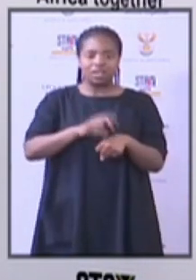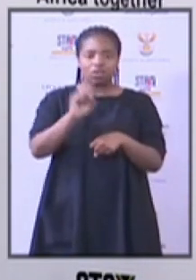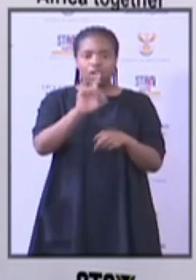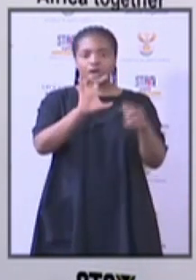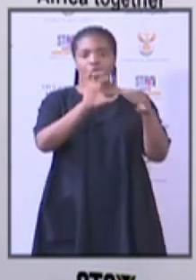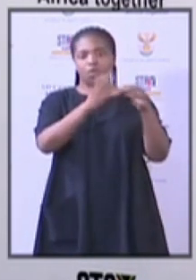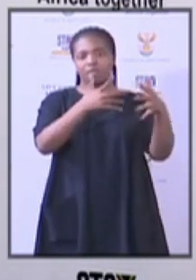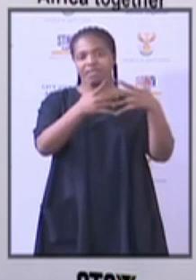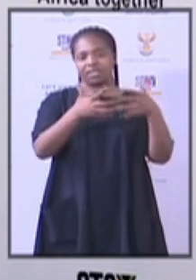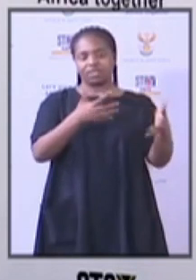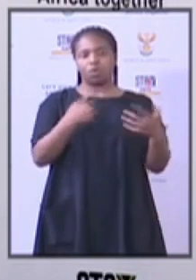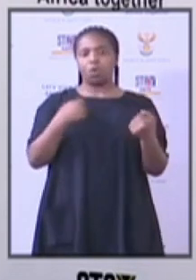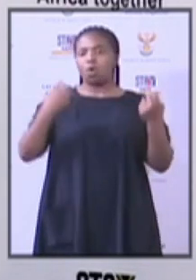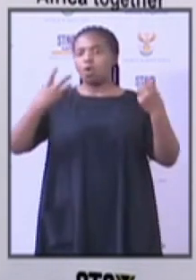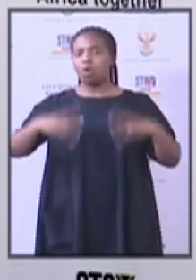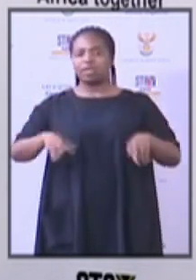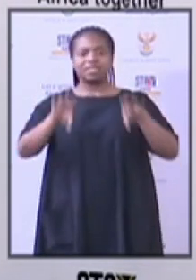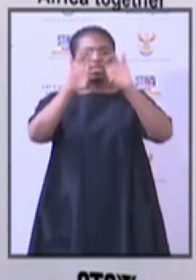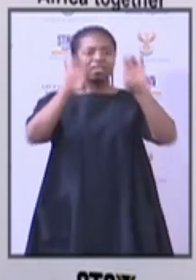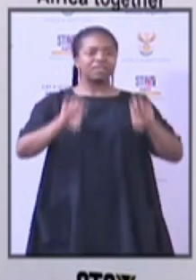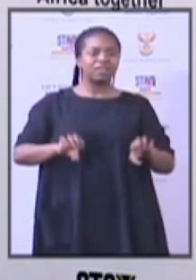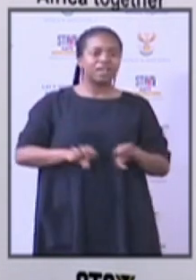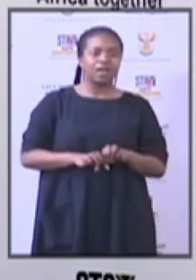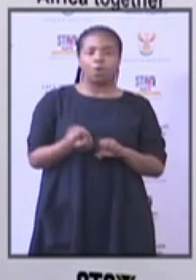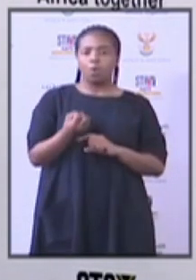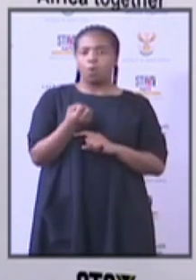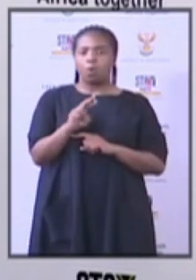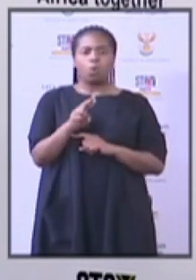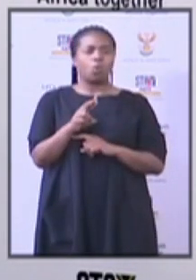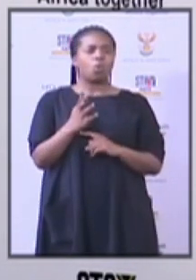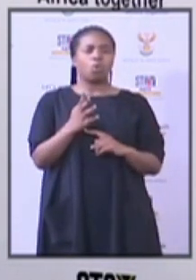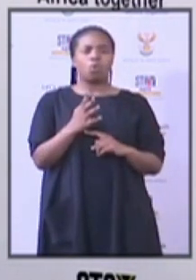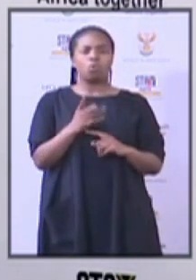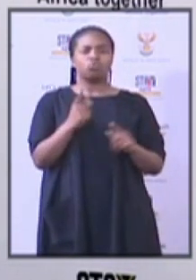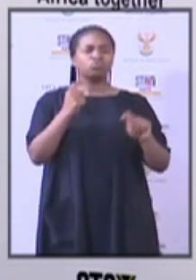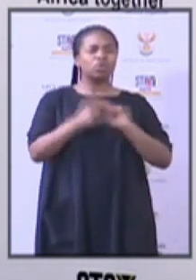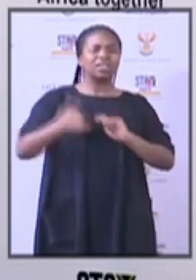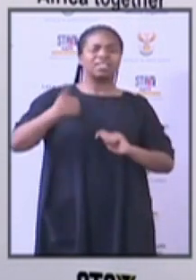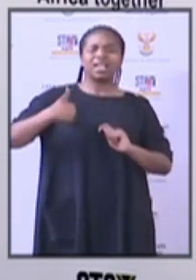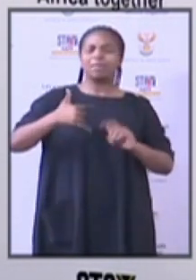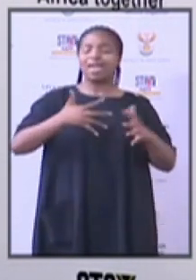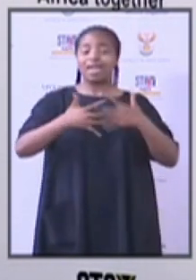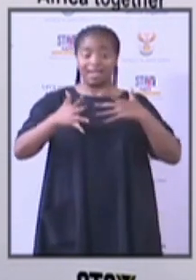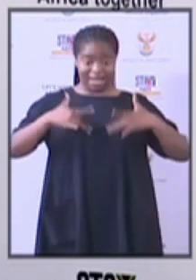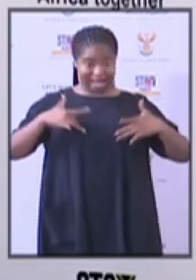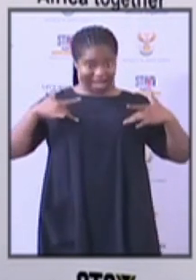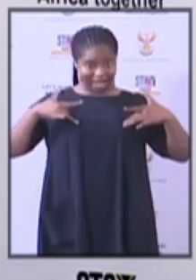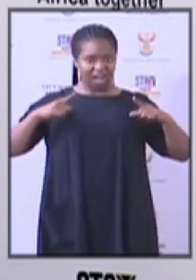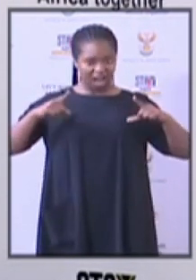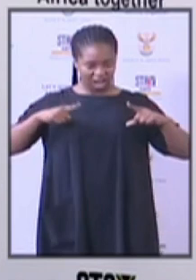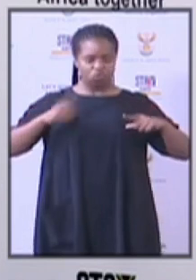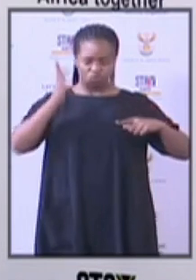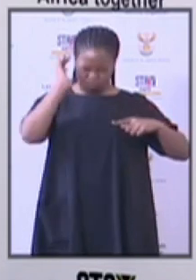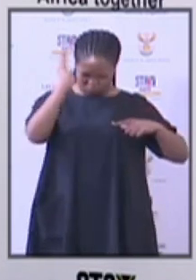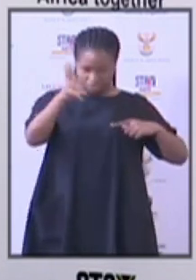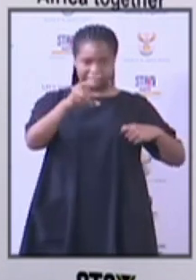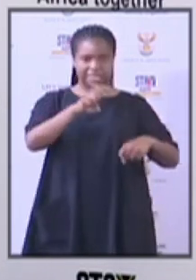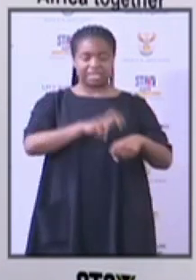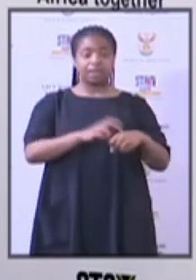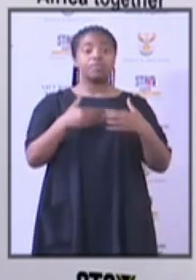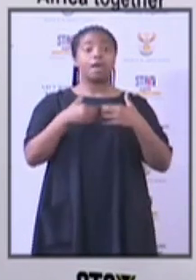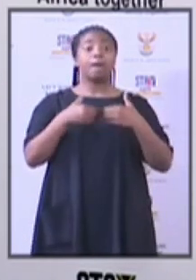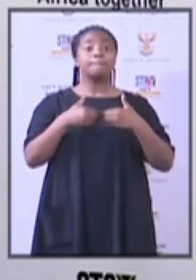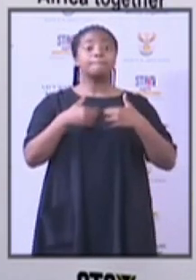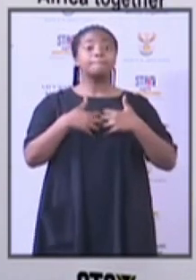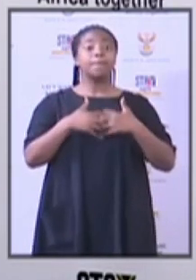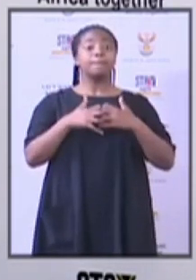tšea certificate sa gore aowa o tlogile mo lefatsheng le so nako e ka moka mo bophelong jwa gago o nyaka Home Affairs go bula business